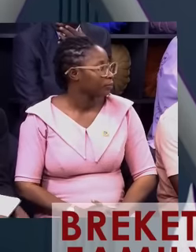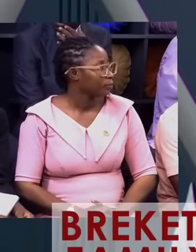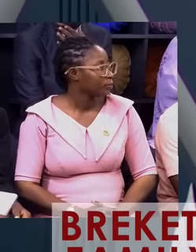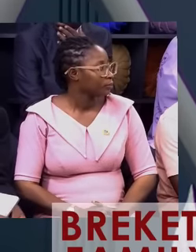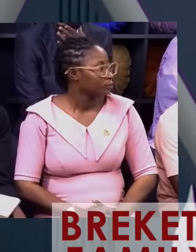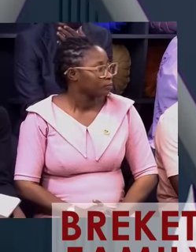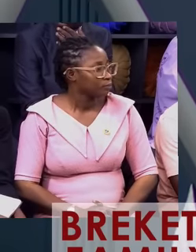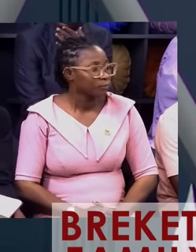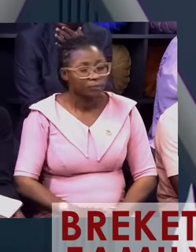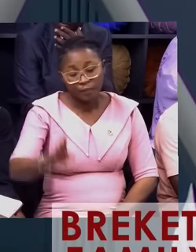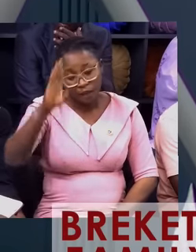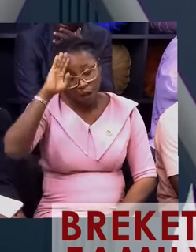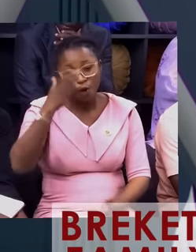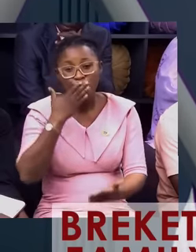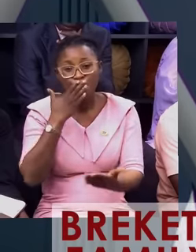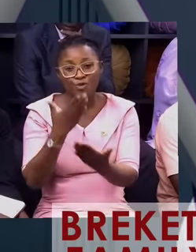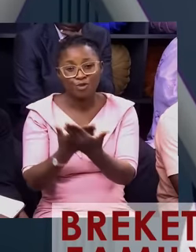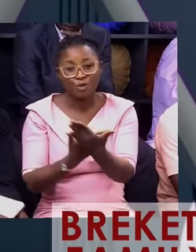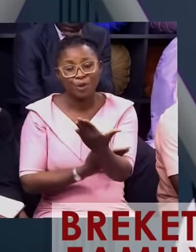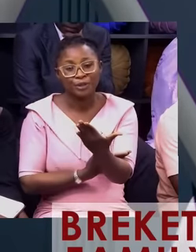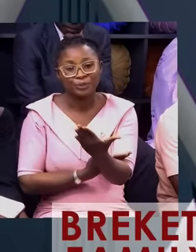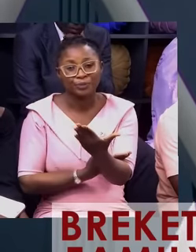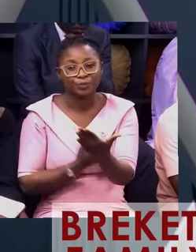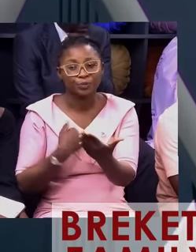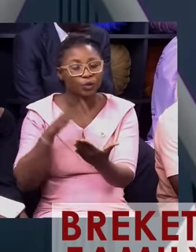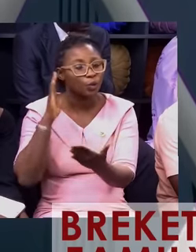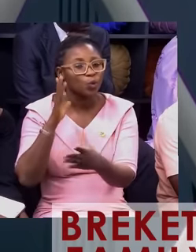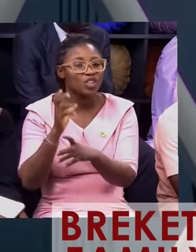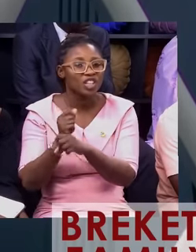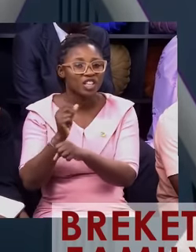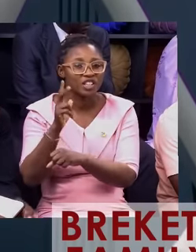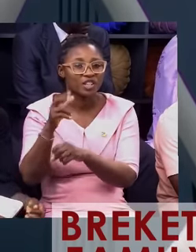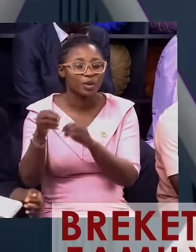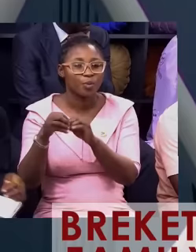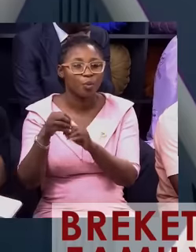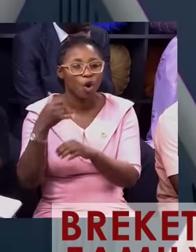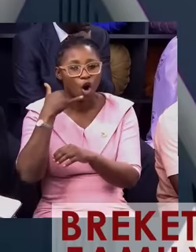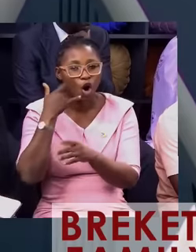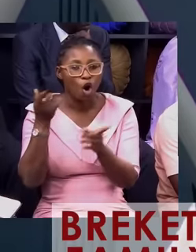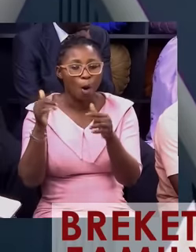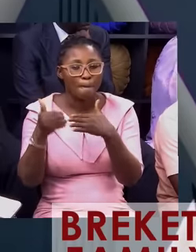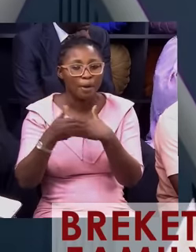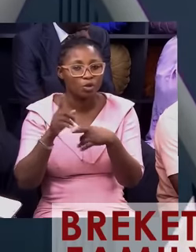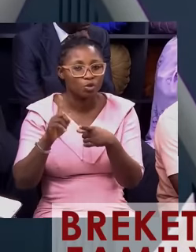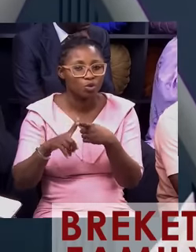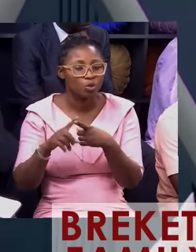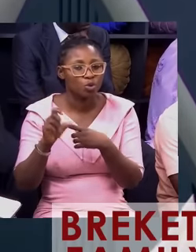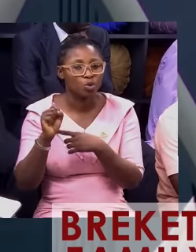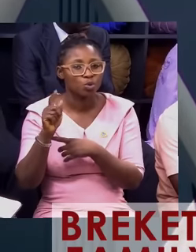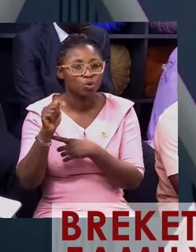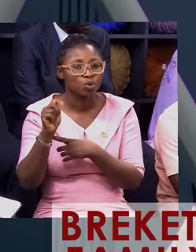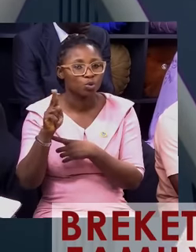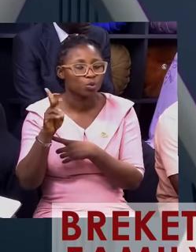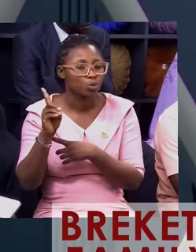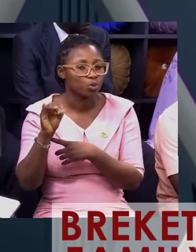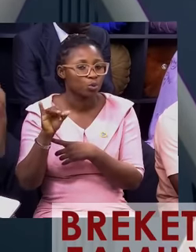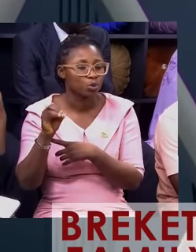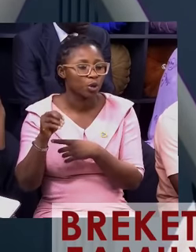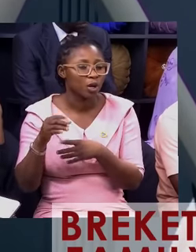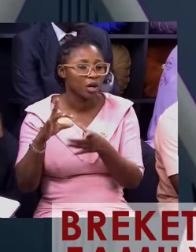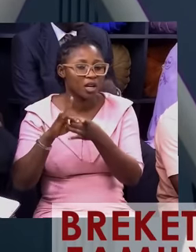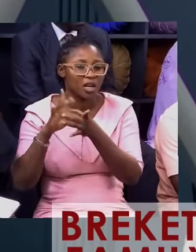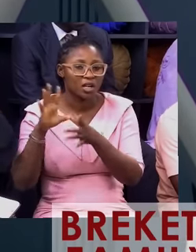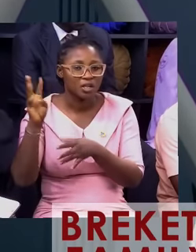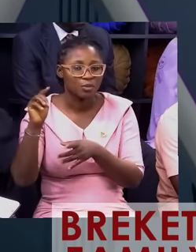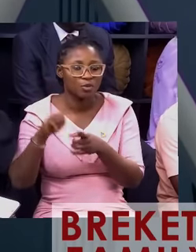you hello good morning we go take three more calls come back to the studio then relieve them to go hello